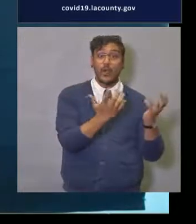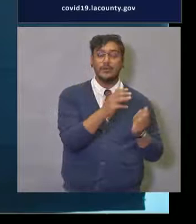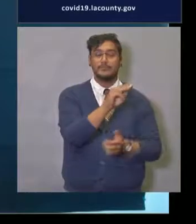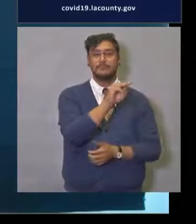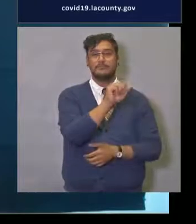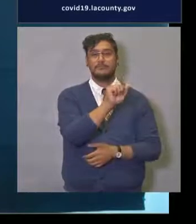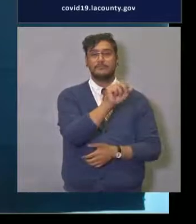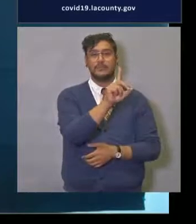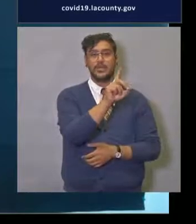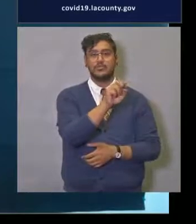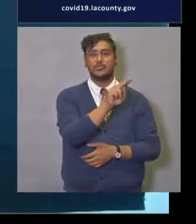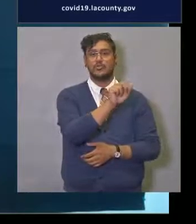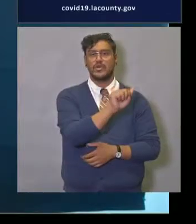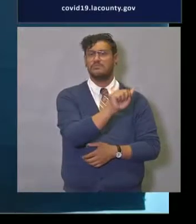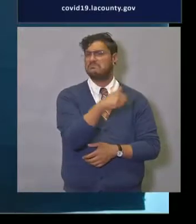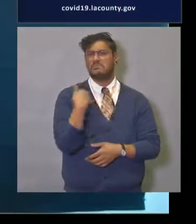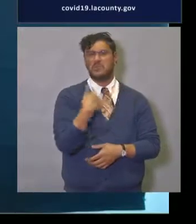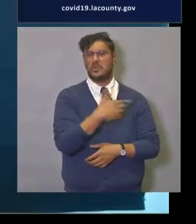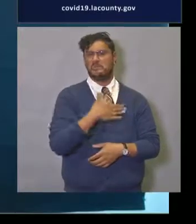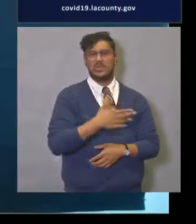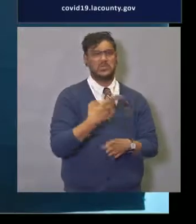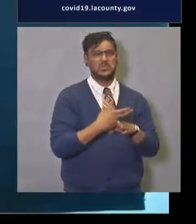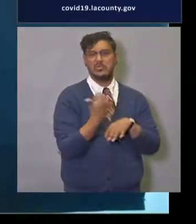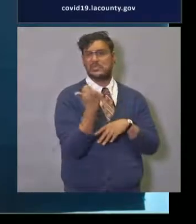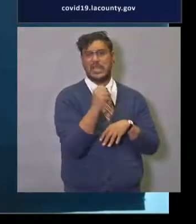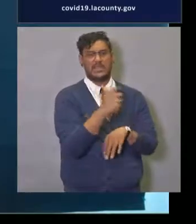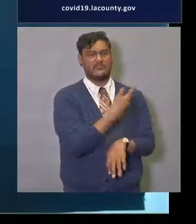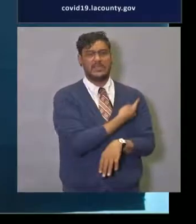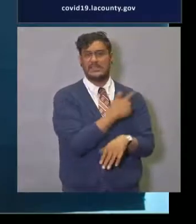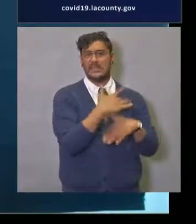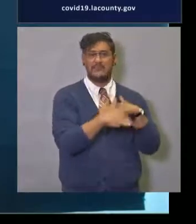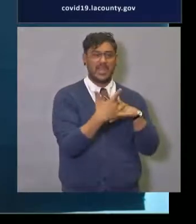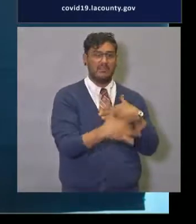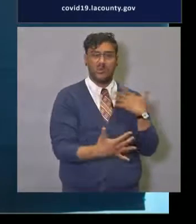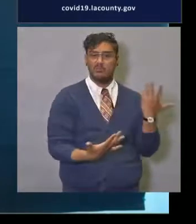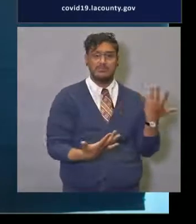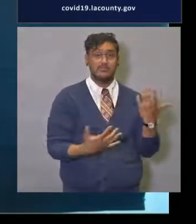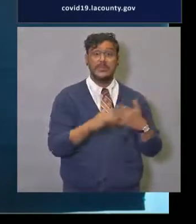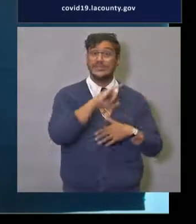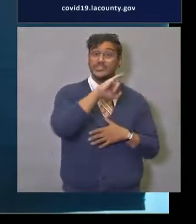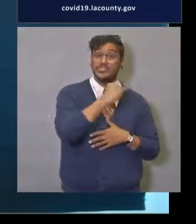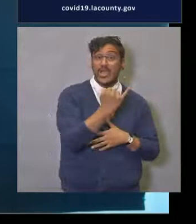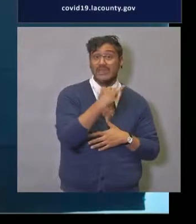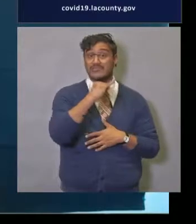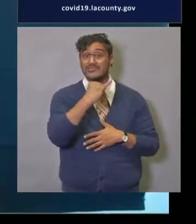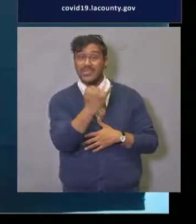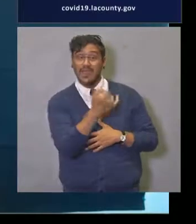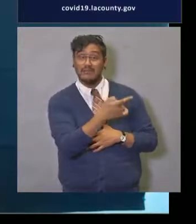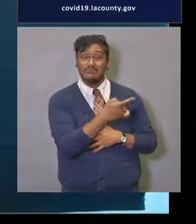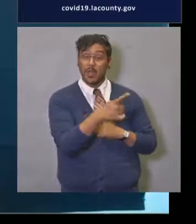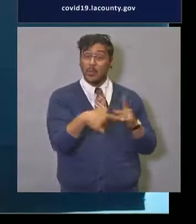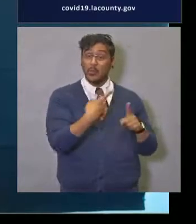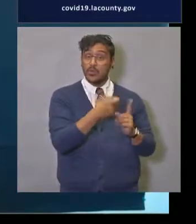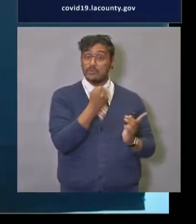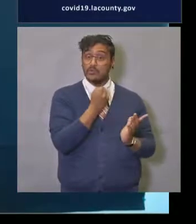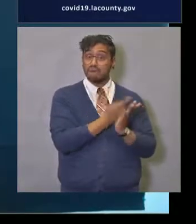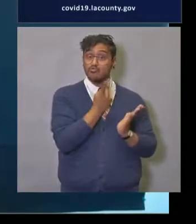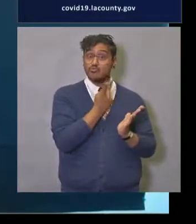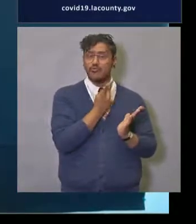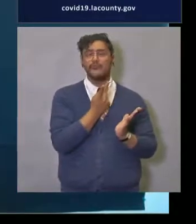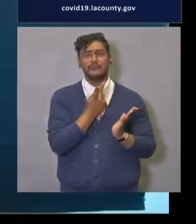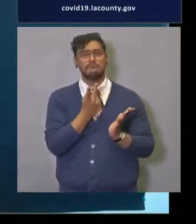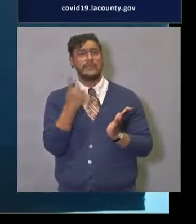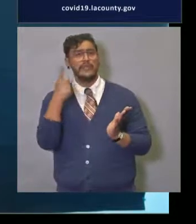use whichever vaccine is available. As Dr. Ferrer just mentioned, the J&J vaccine, if it is approved by the FDA, we believe it's a very